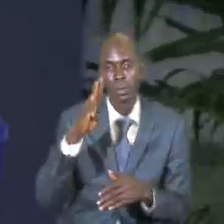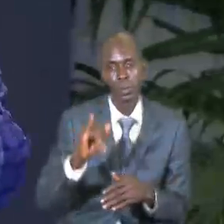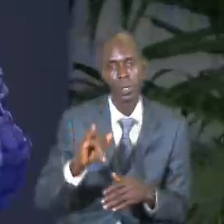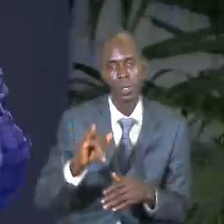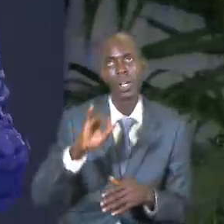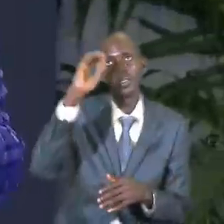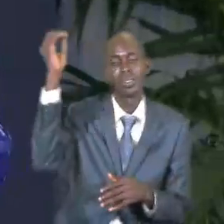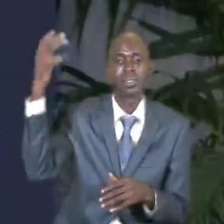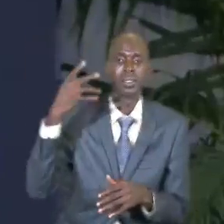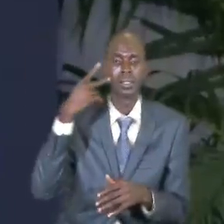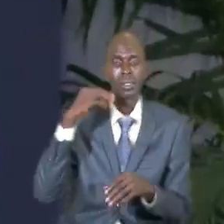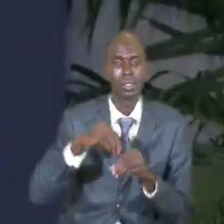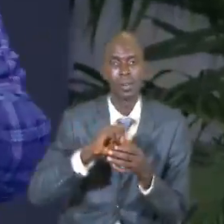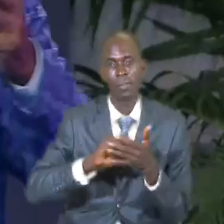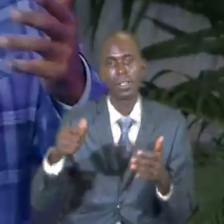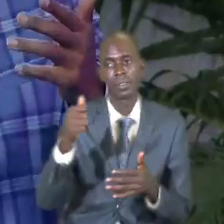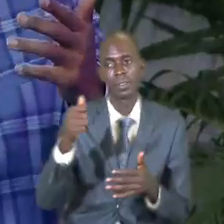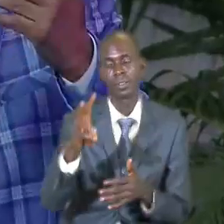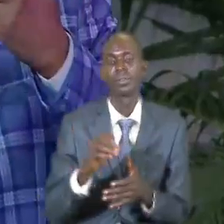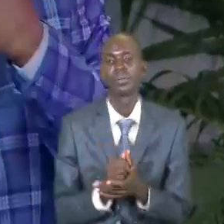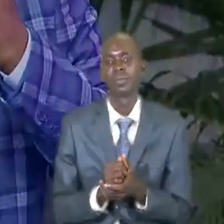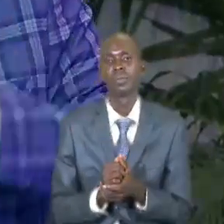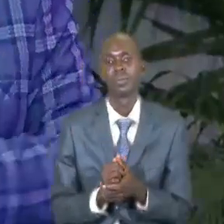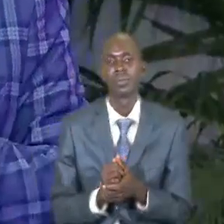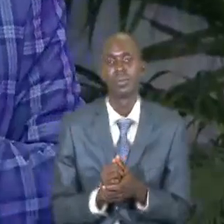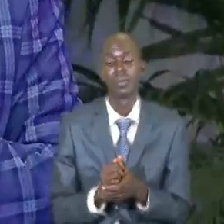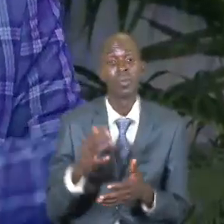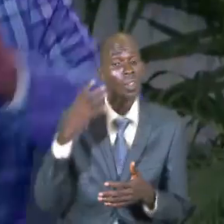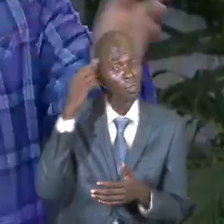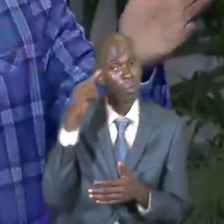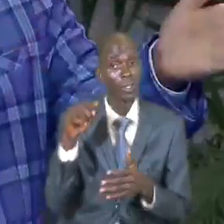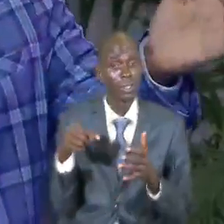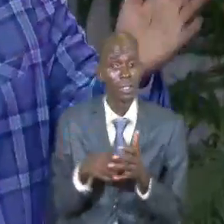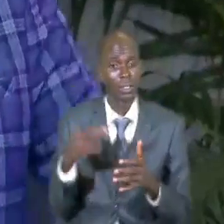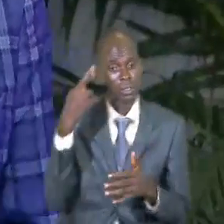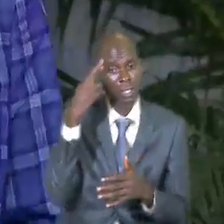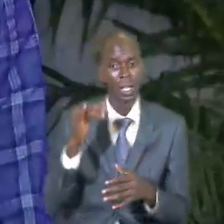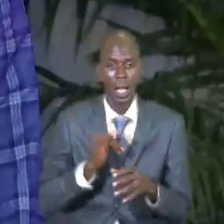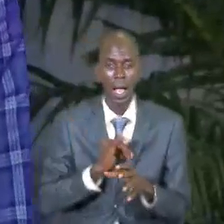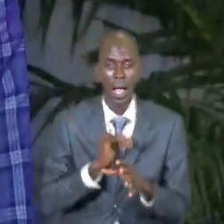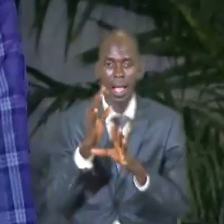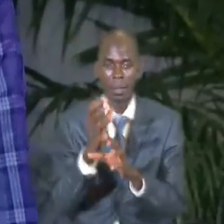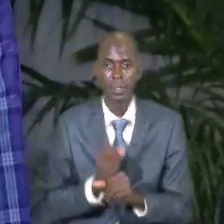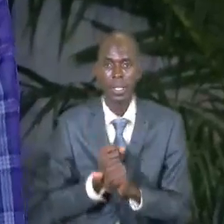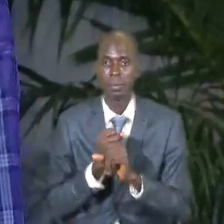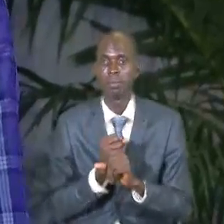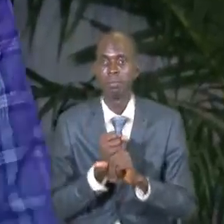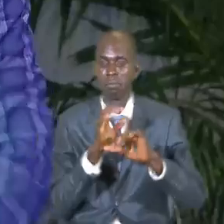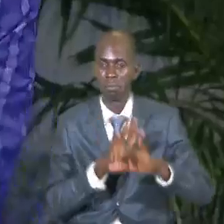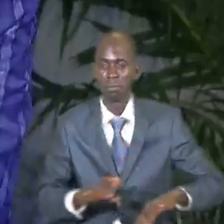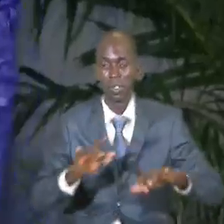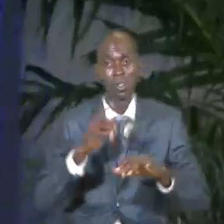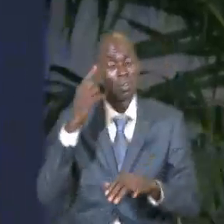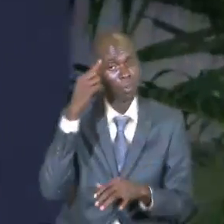16, "Howbeit for this cause I obtained mercy. For this reason I obtained